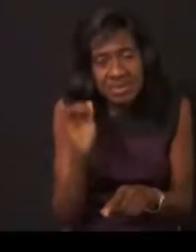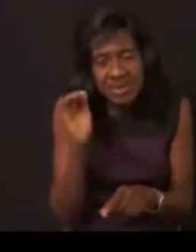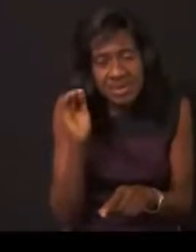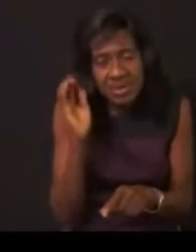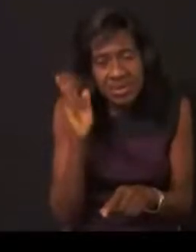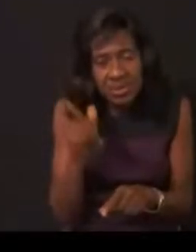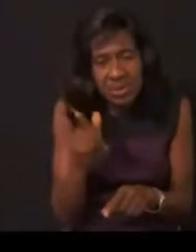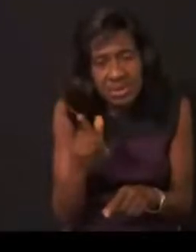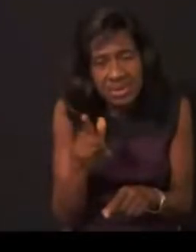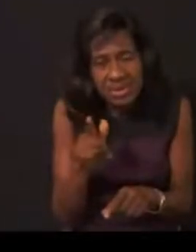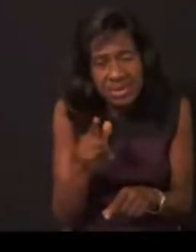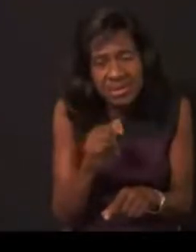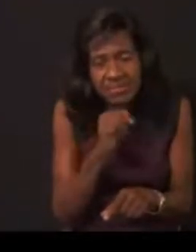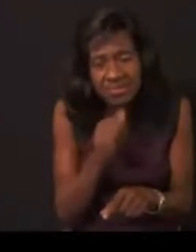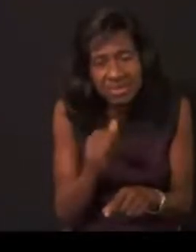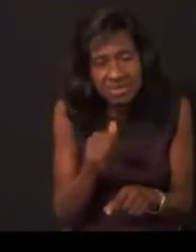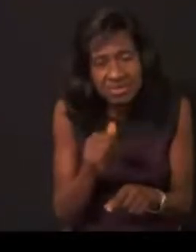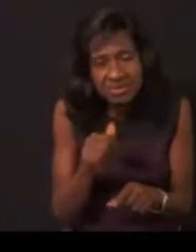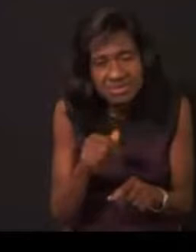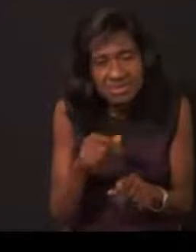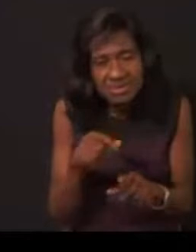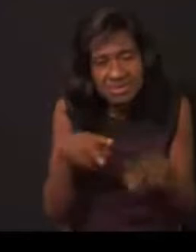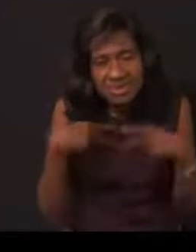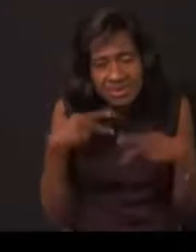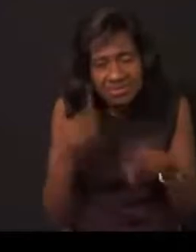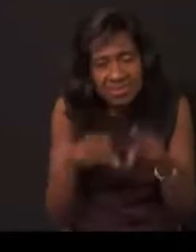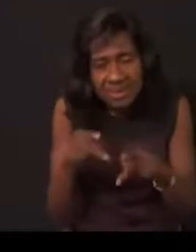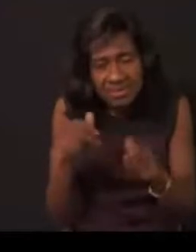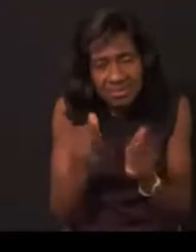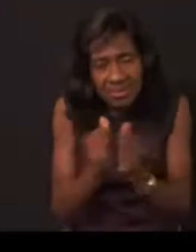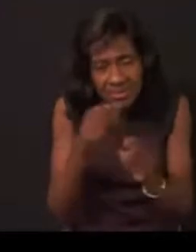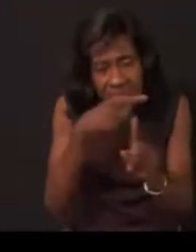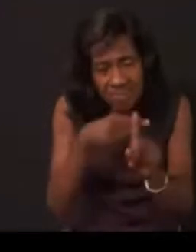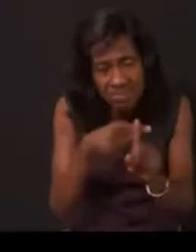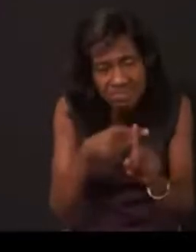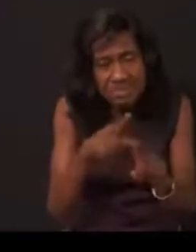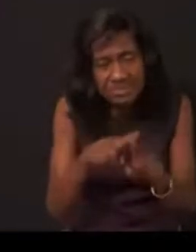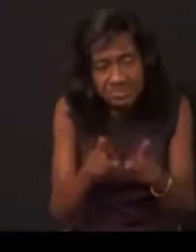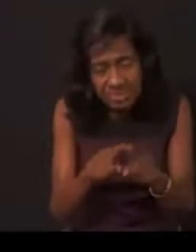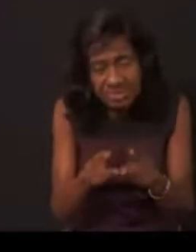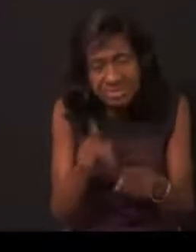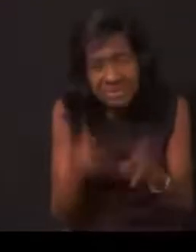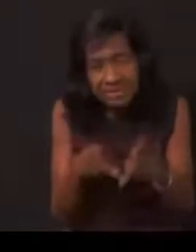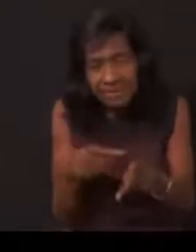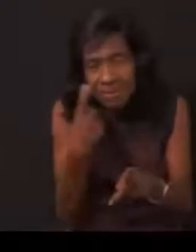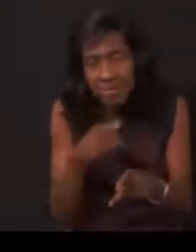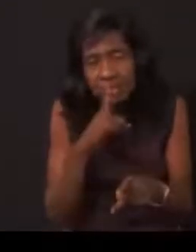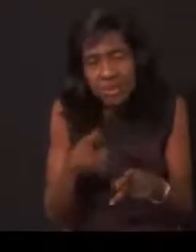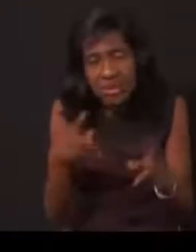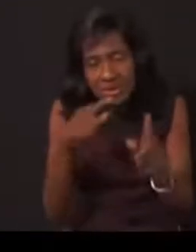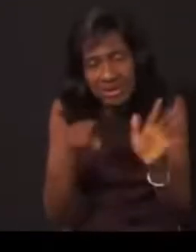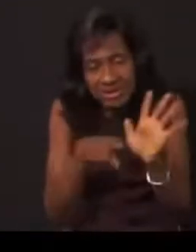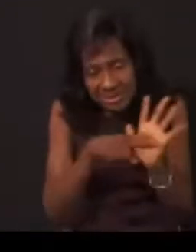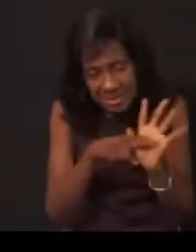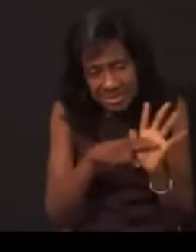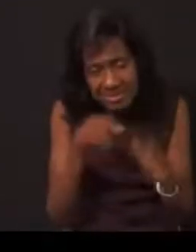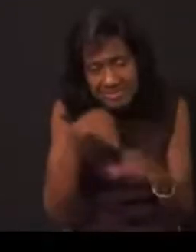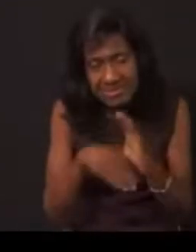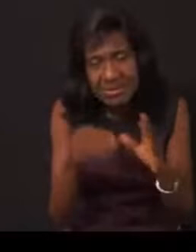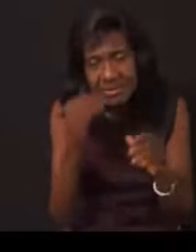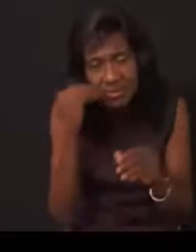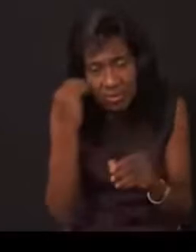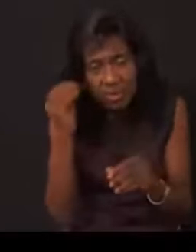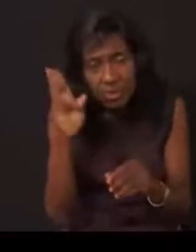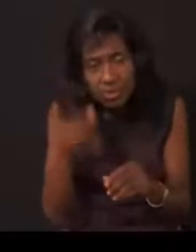But down the road, when we have had the full presentation, we've had the clarity that we need in terms of